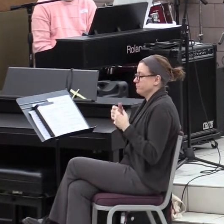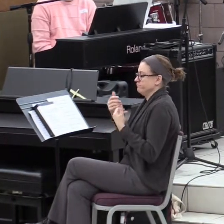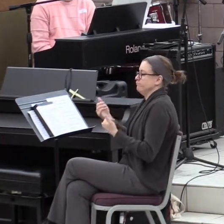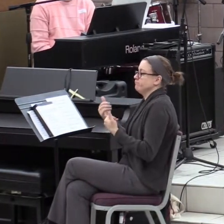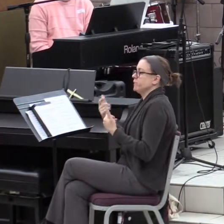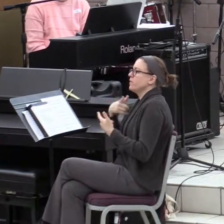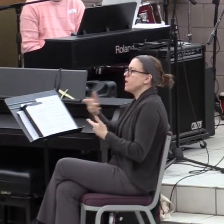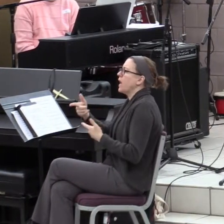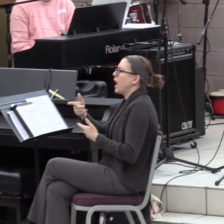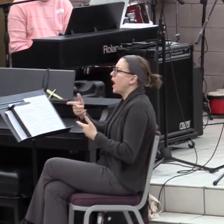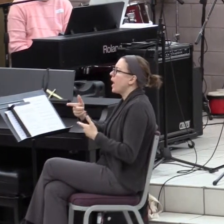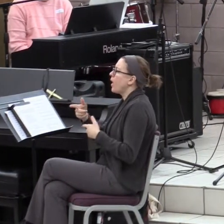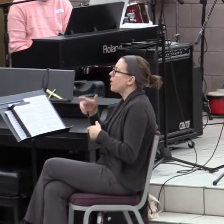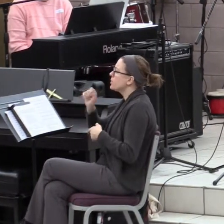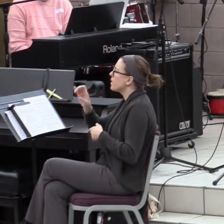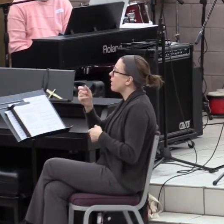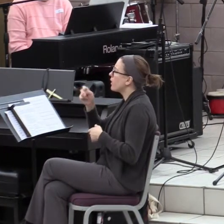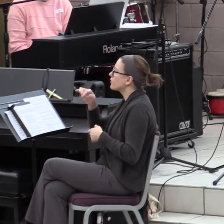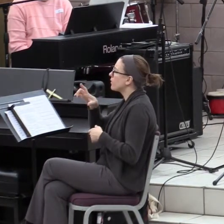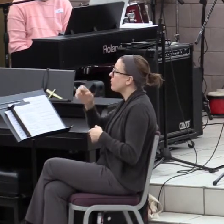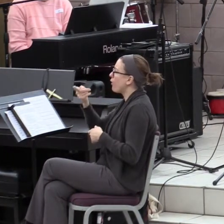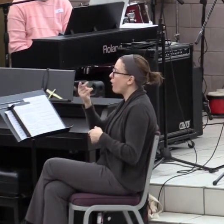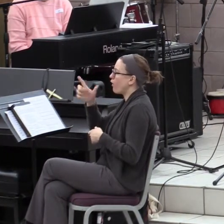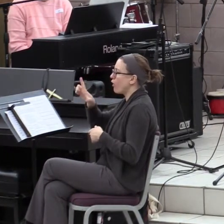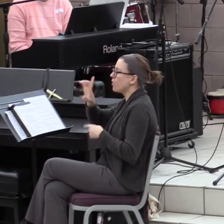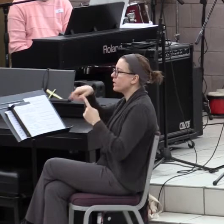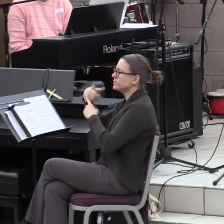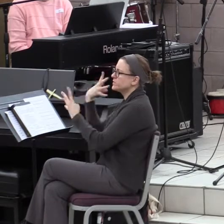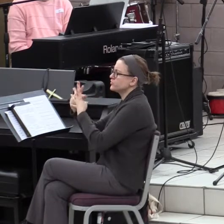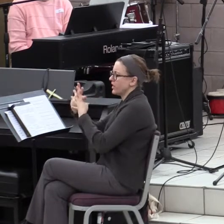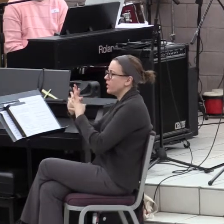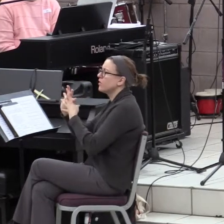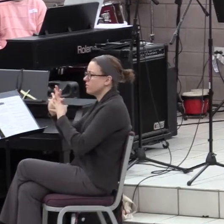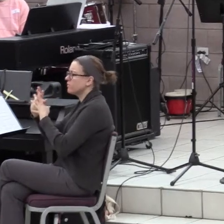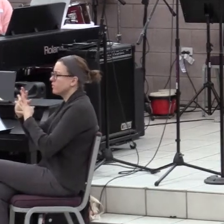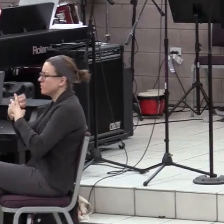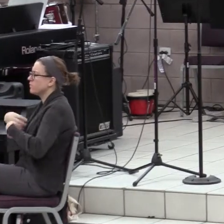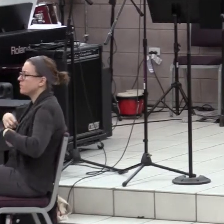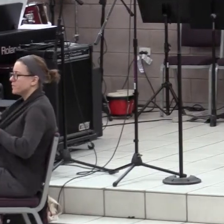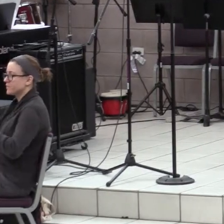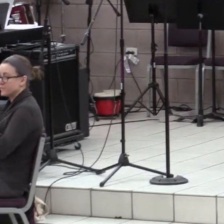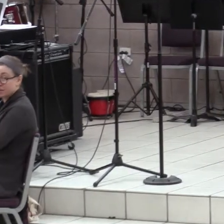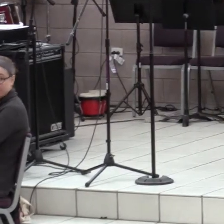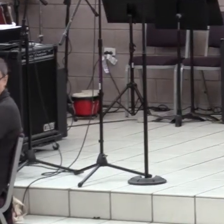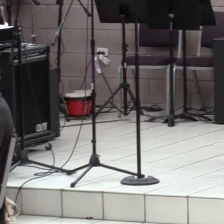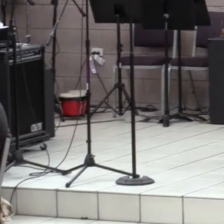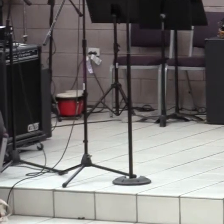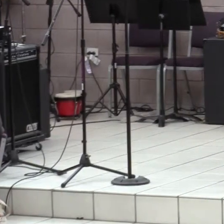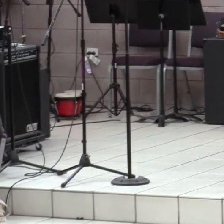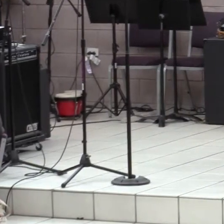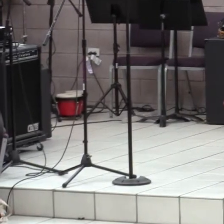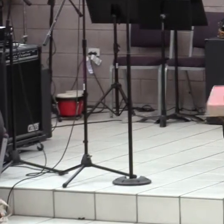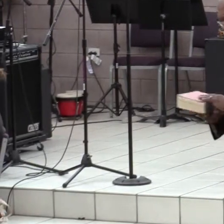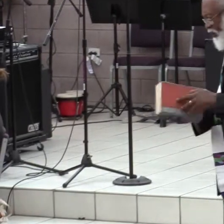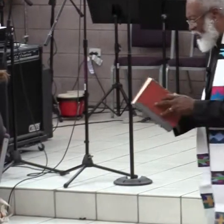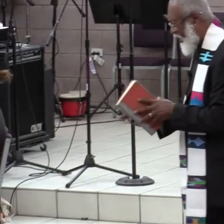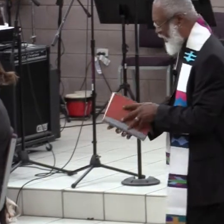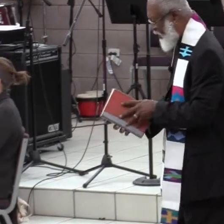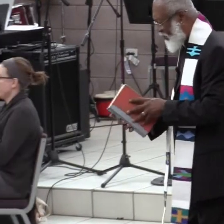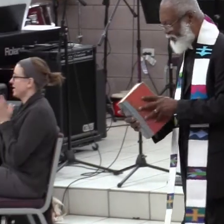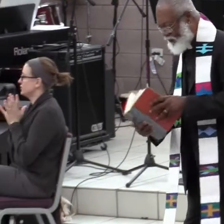The Apostle Paul, behind prison bars, does say, I need my Bible. Excuse me here a second. Excuse me.